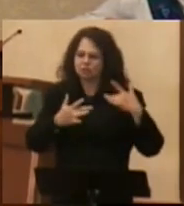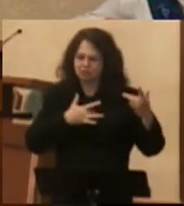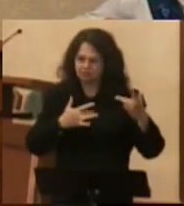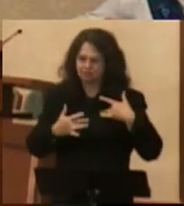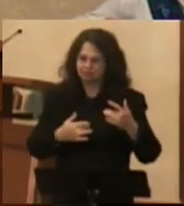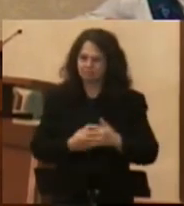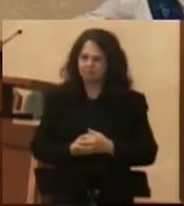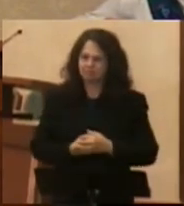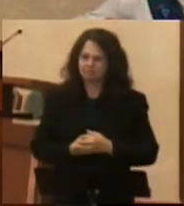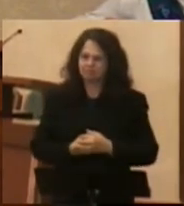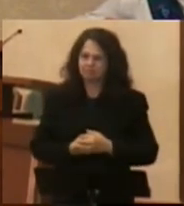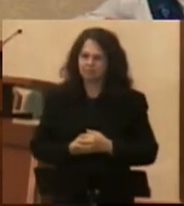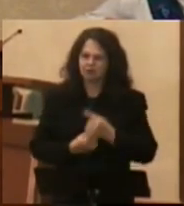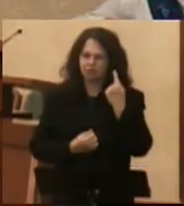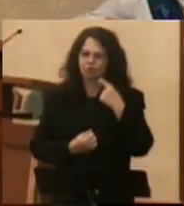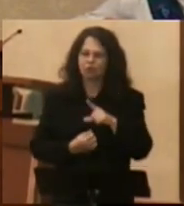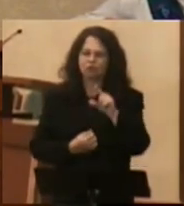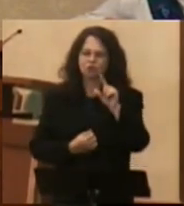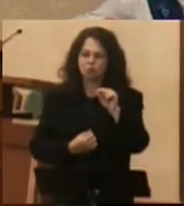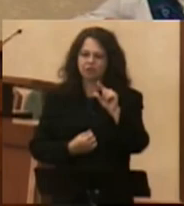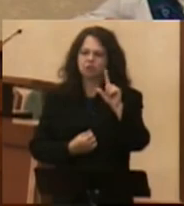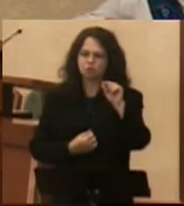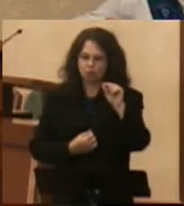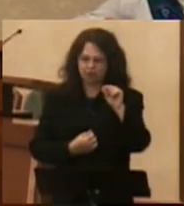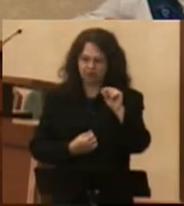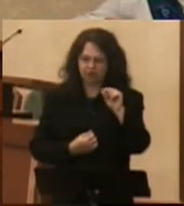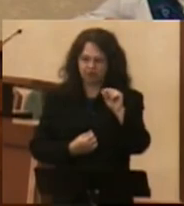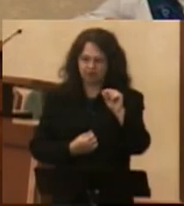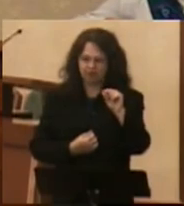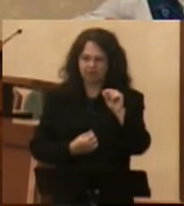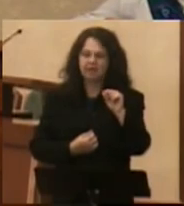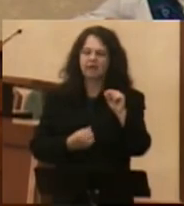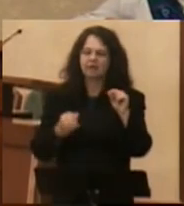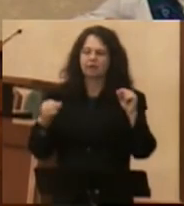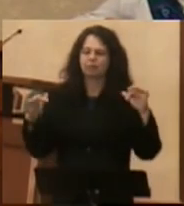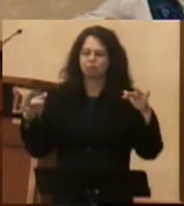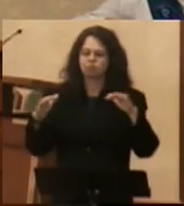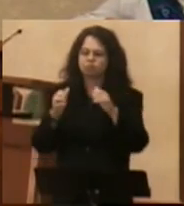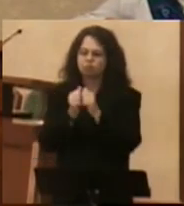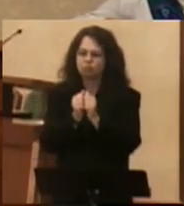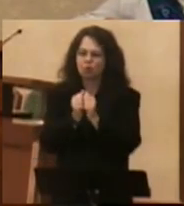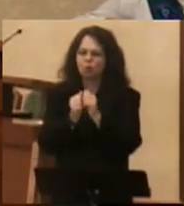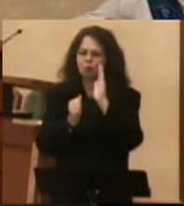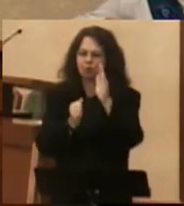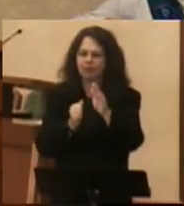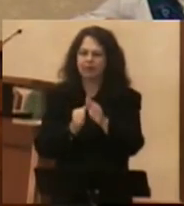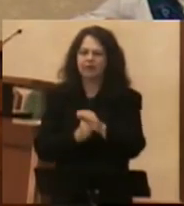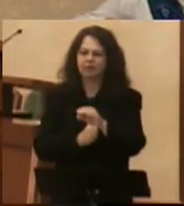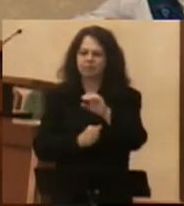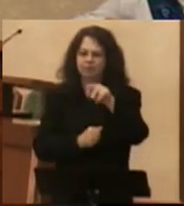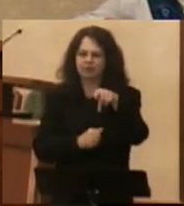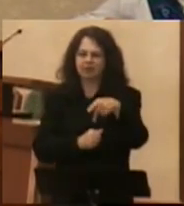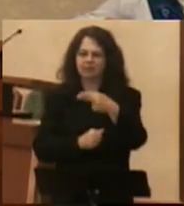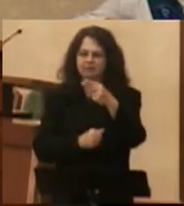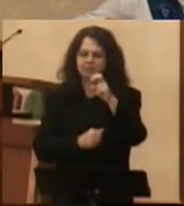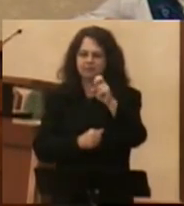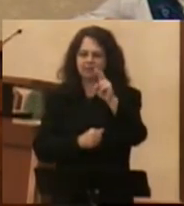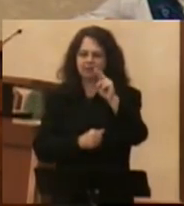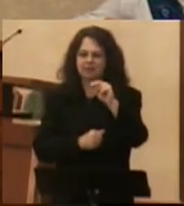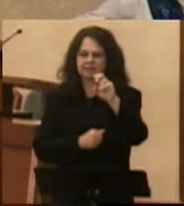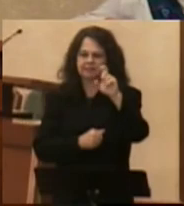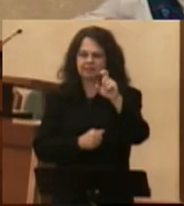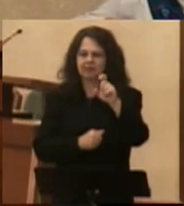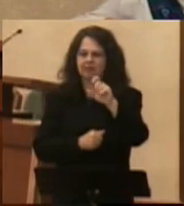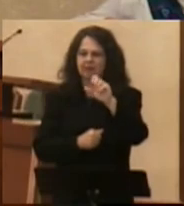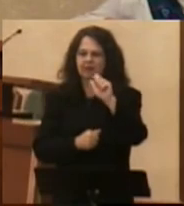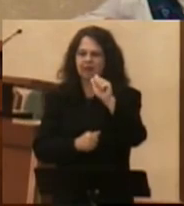The 2020 Triennial Gathering will be held in Phoenix, Arizona. While we wait for that to arrive, check out the opportunities for Bible